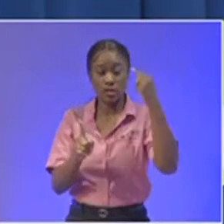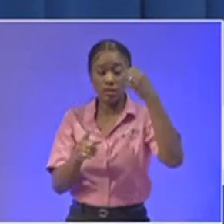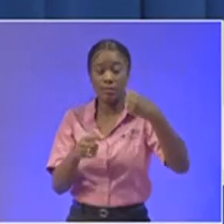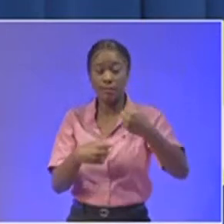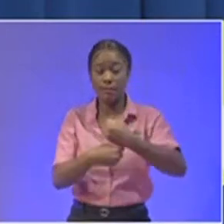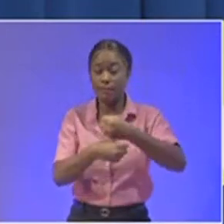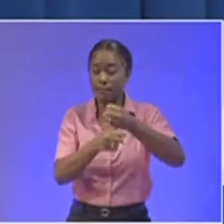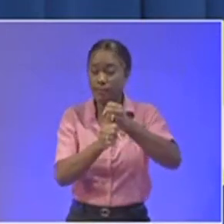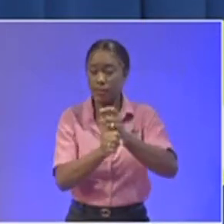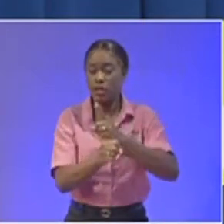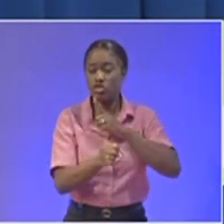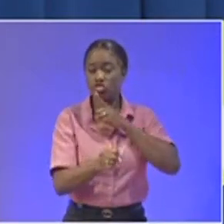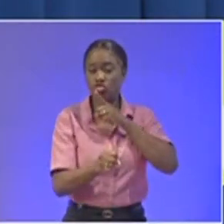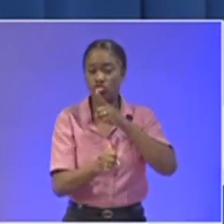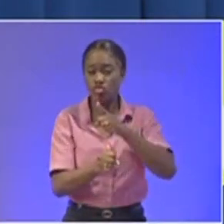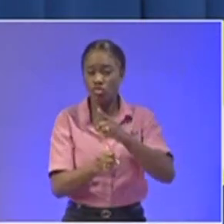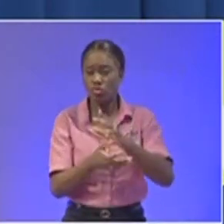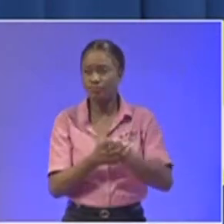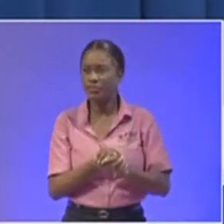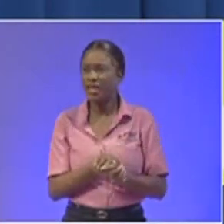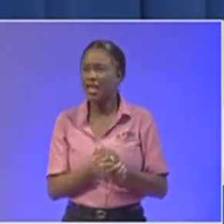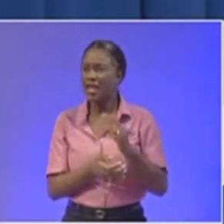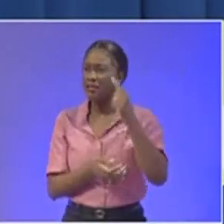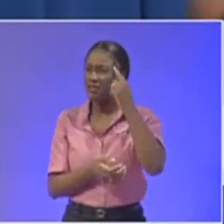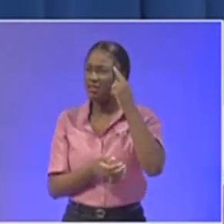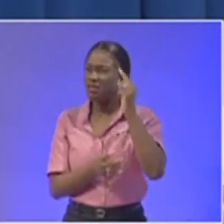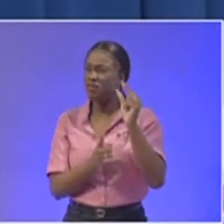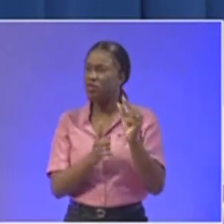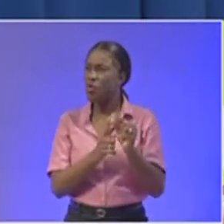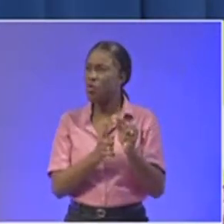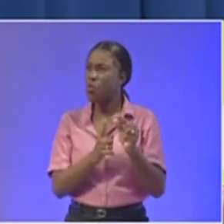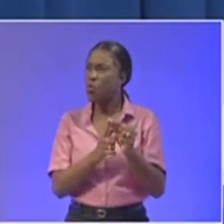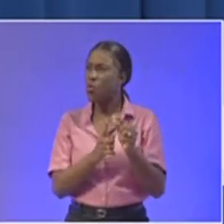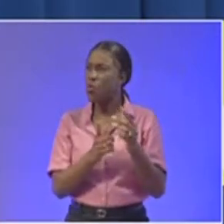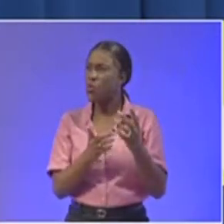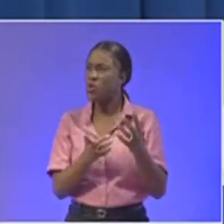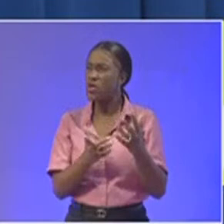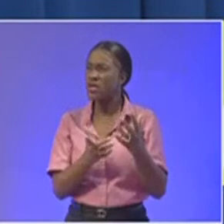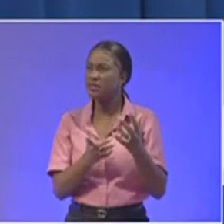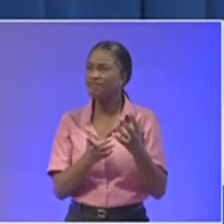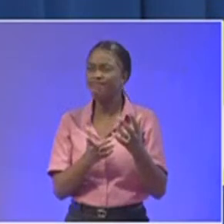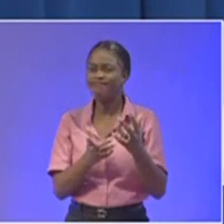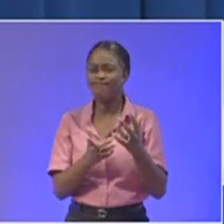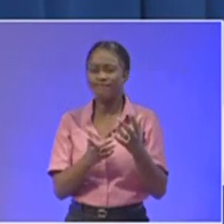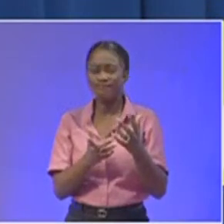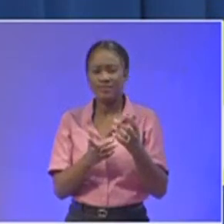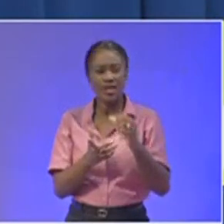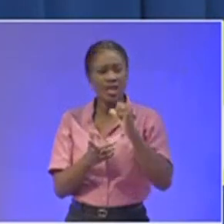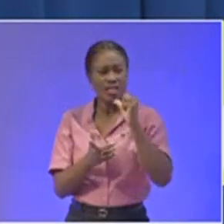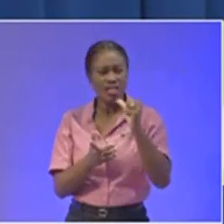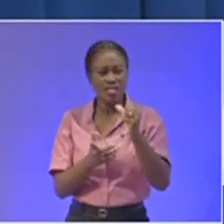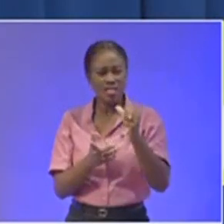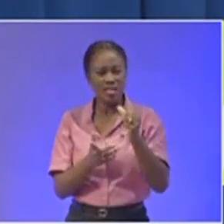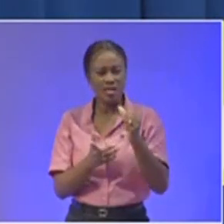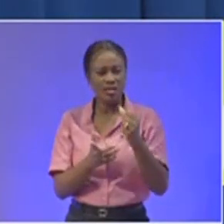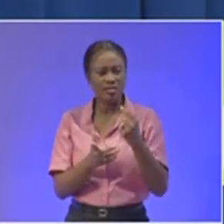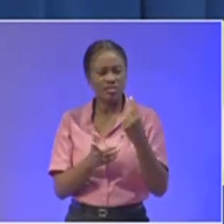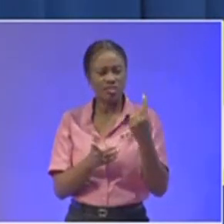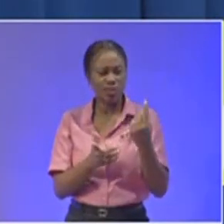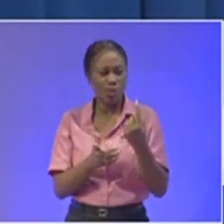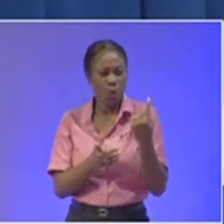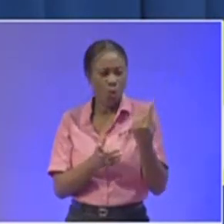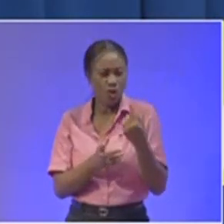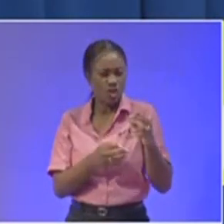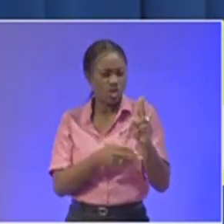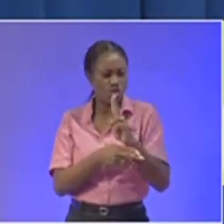we call that, and there's a word I'm looking for, but an eclectic approach where you're not being polarized. You know, I like these strategies, I like